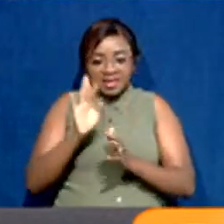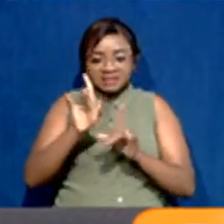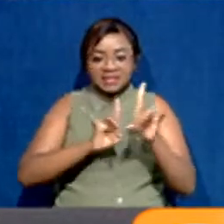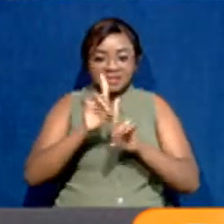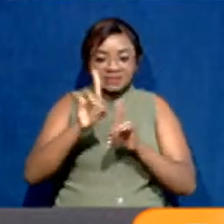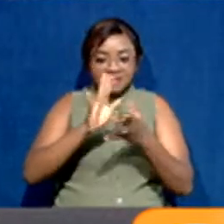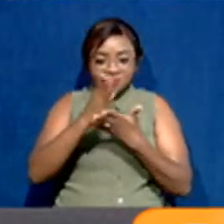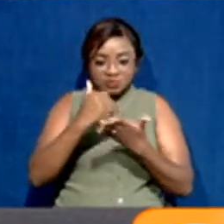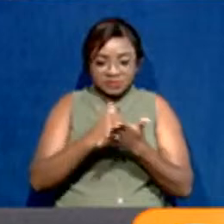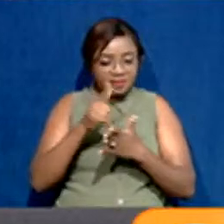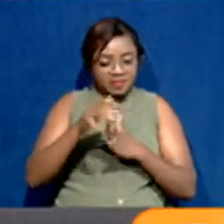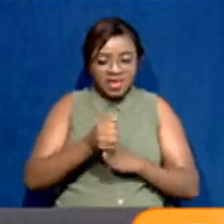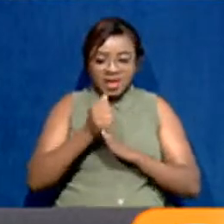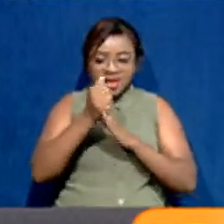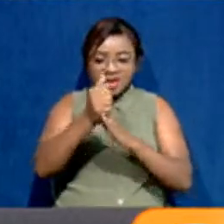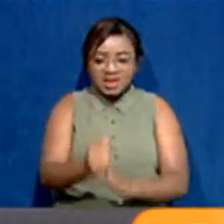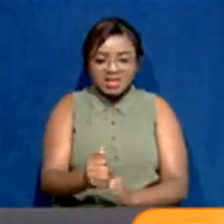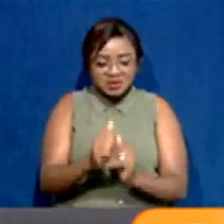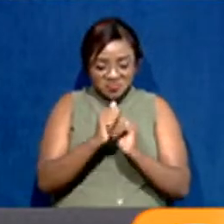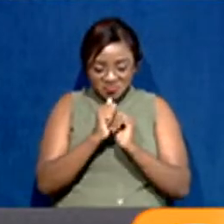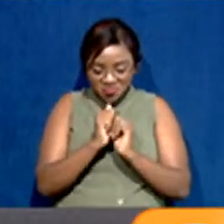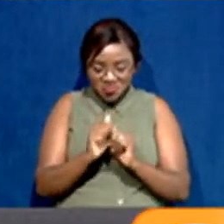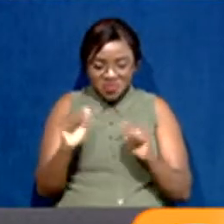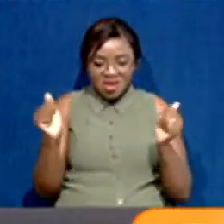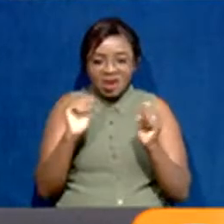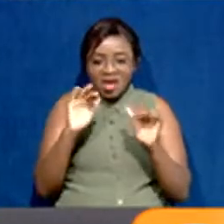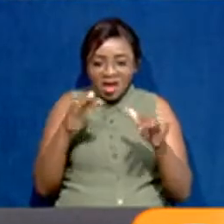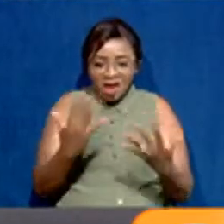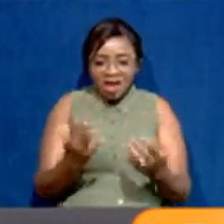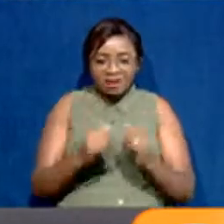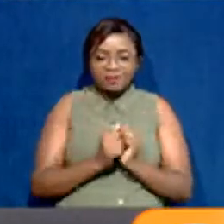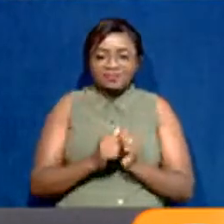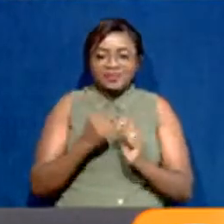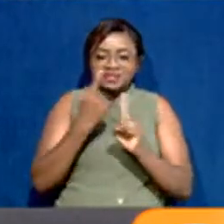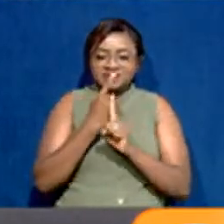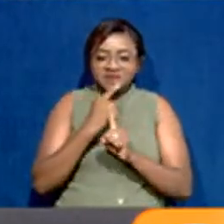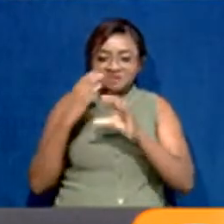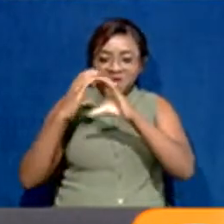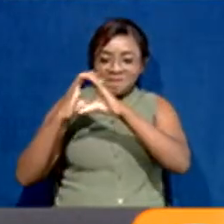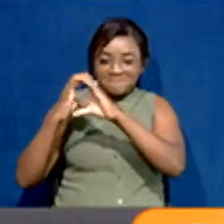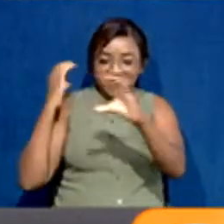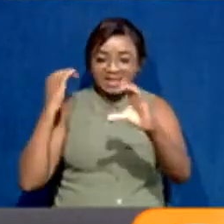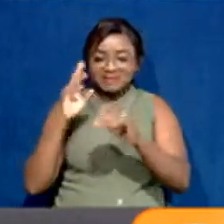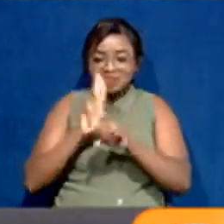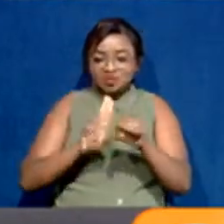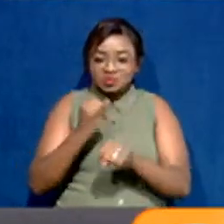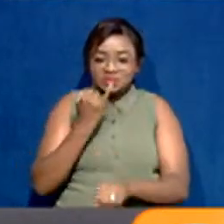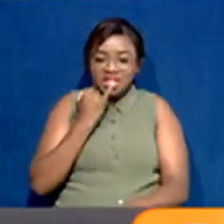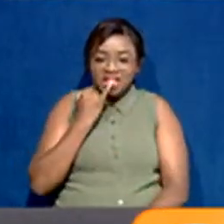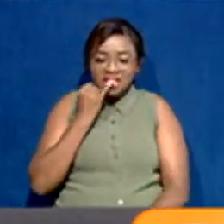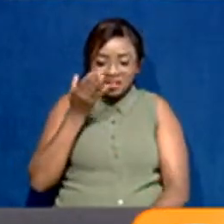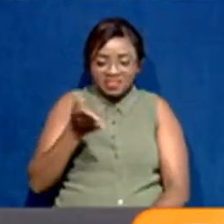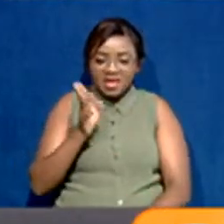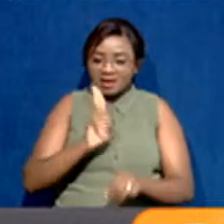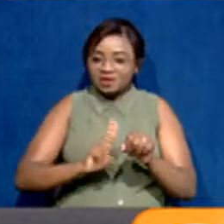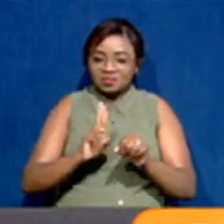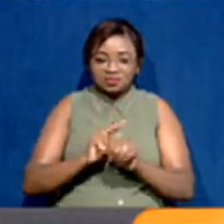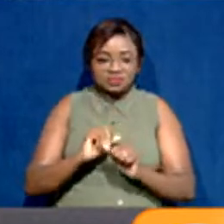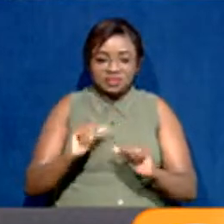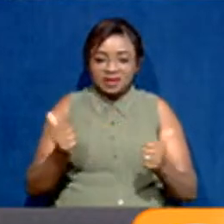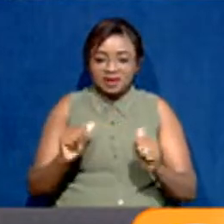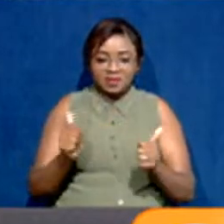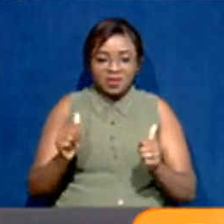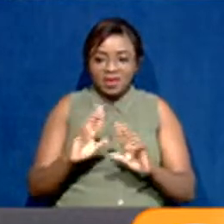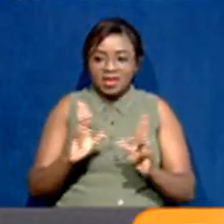leading the pack in going green, with a number of electric buses already in operation. Well, Patrick Igunza caught